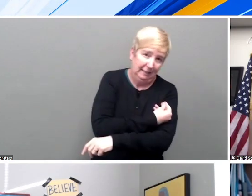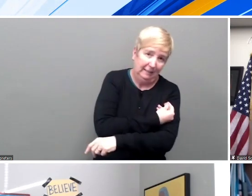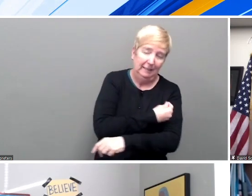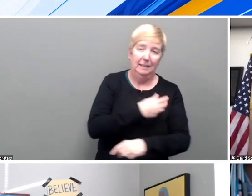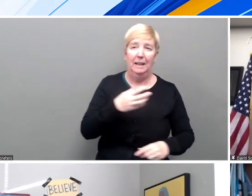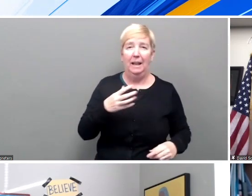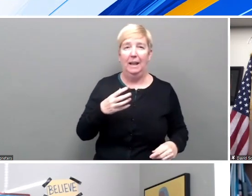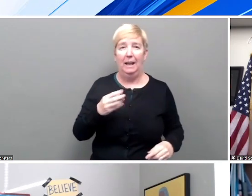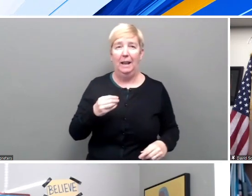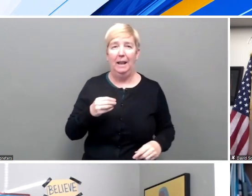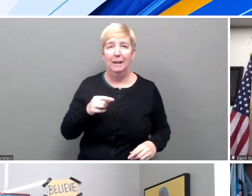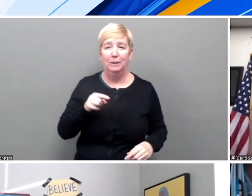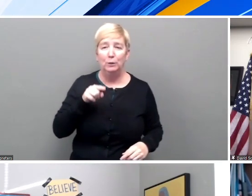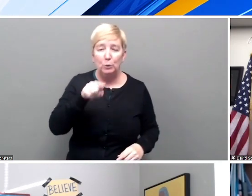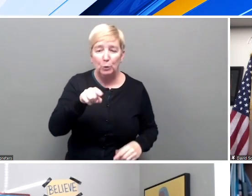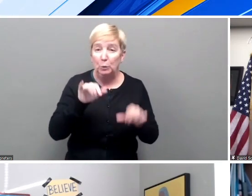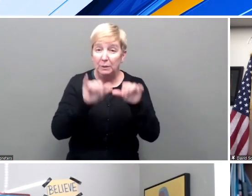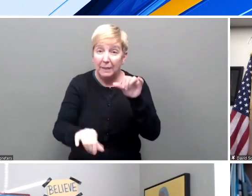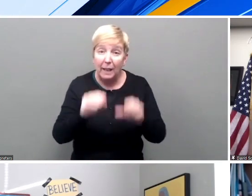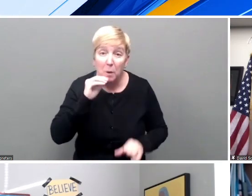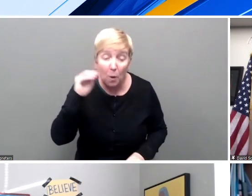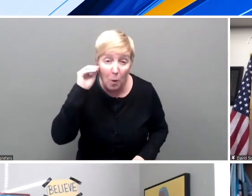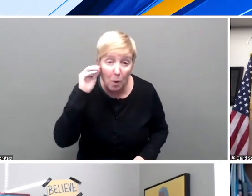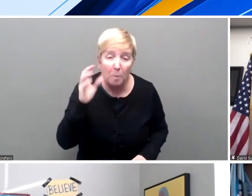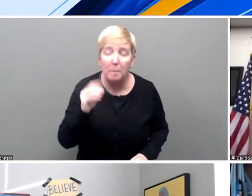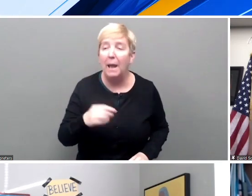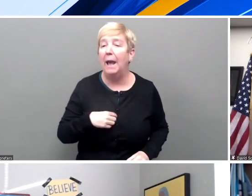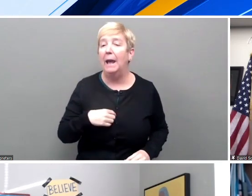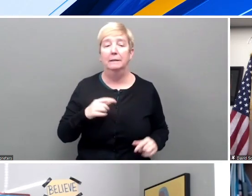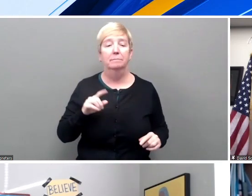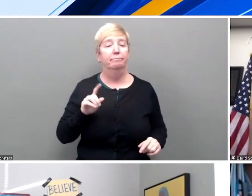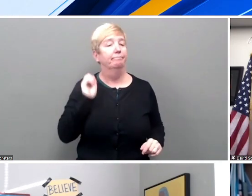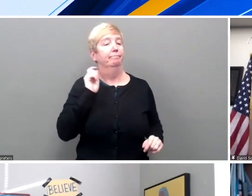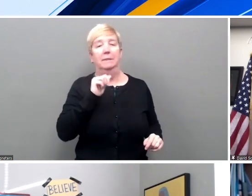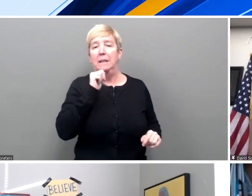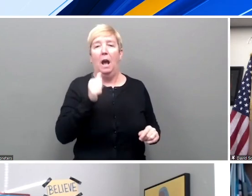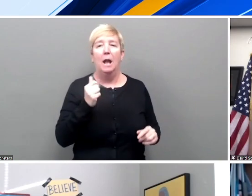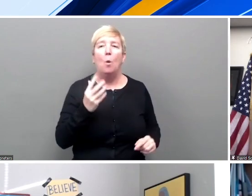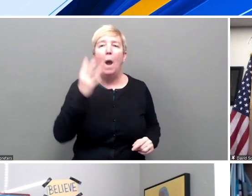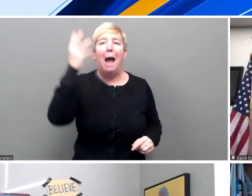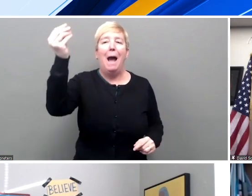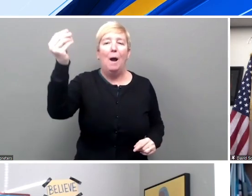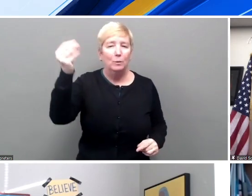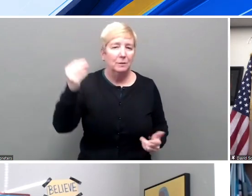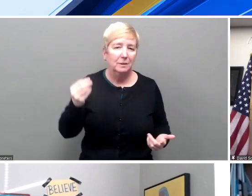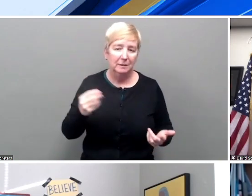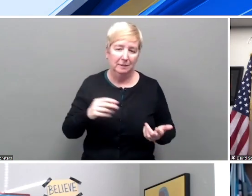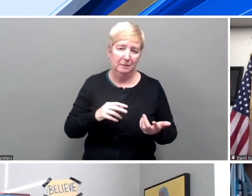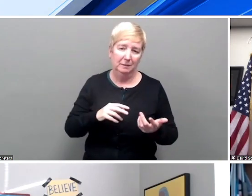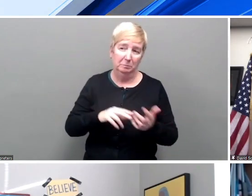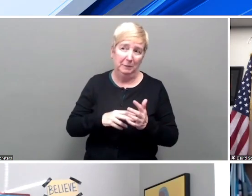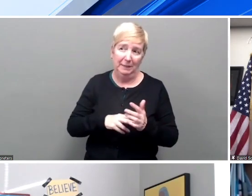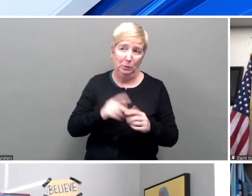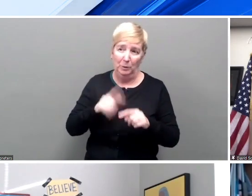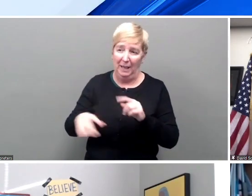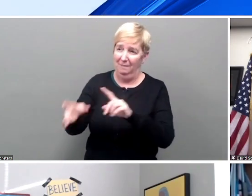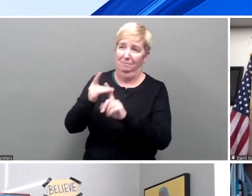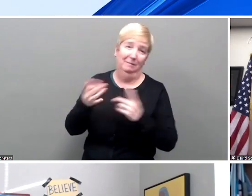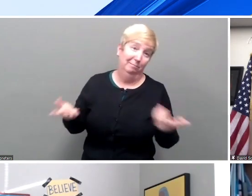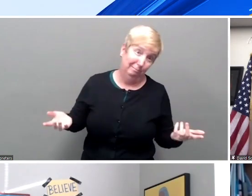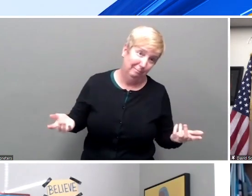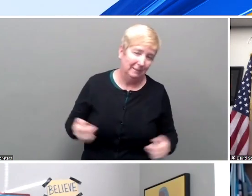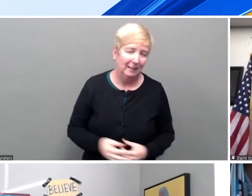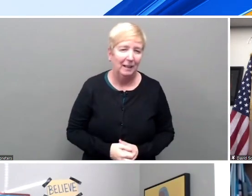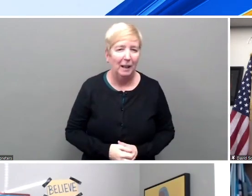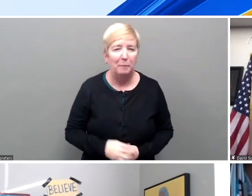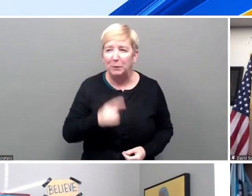at home and you don't go out, you're never going to be a vaccine breakthrough case. And forgive me for